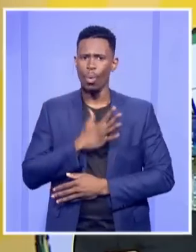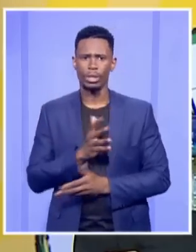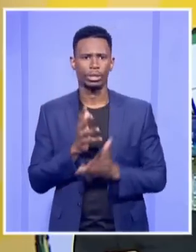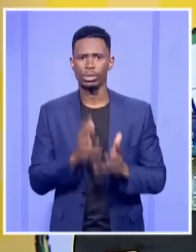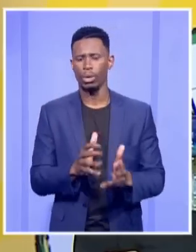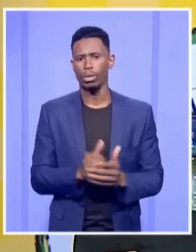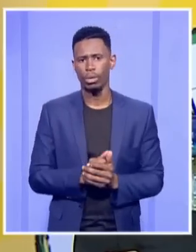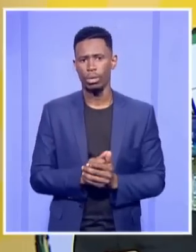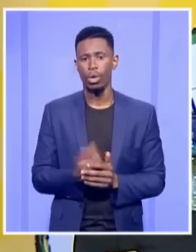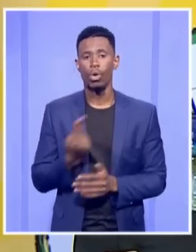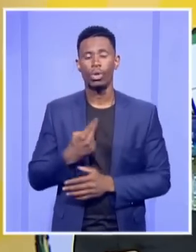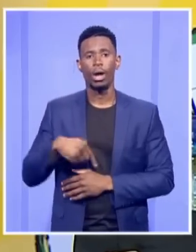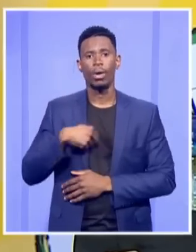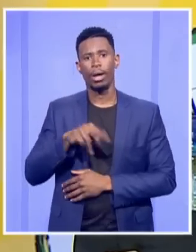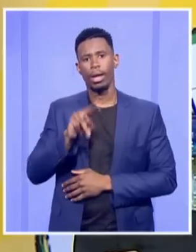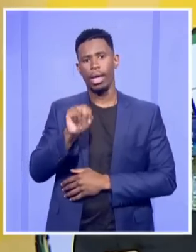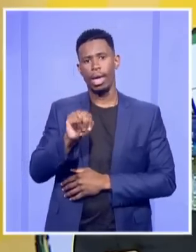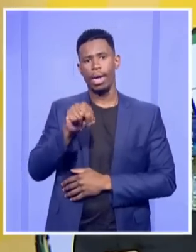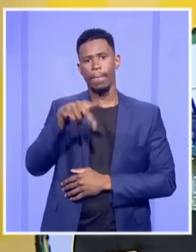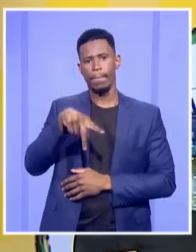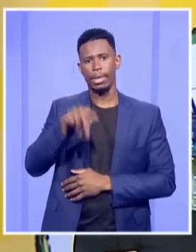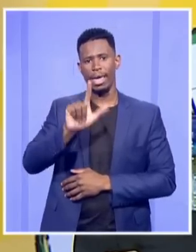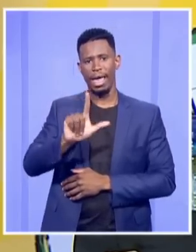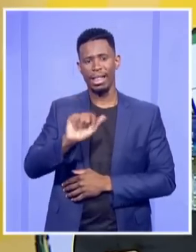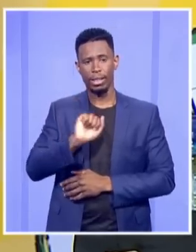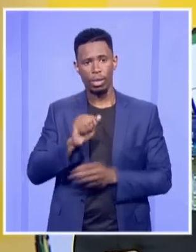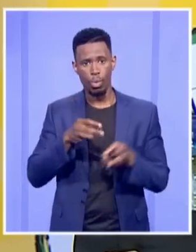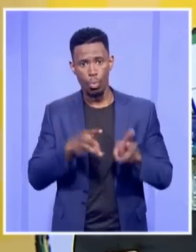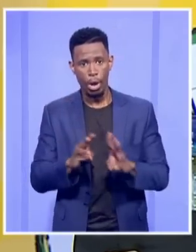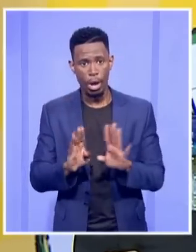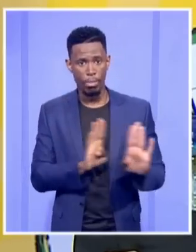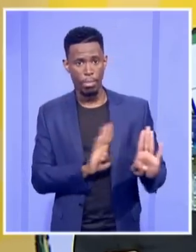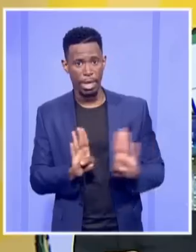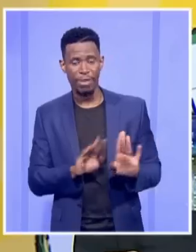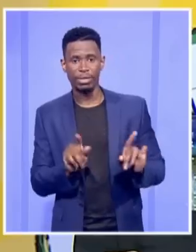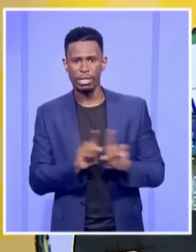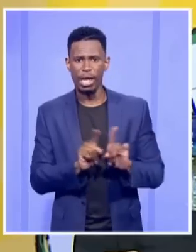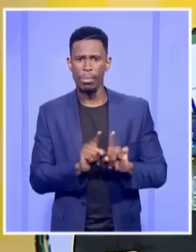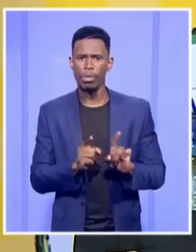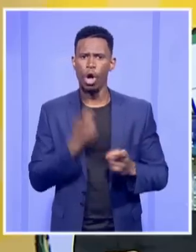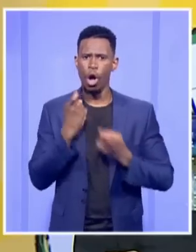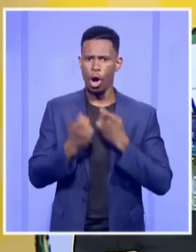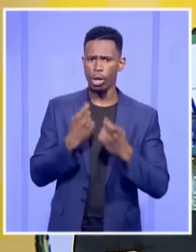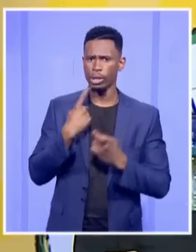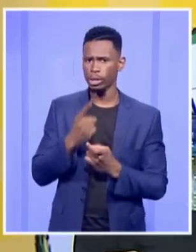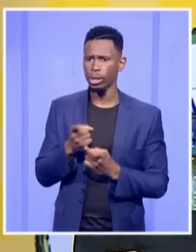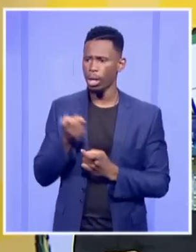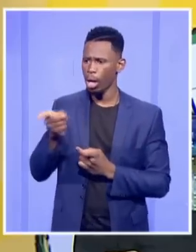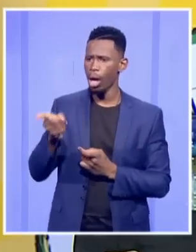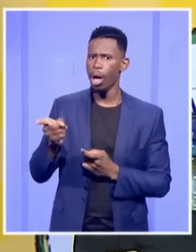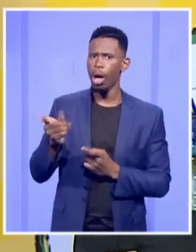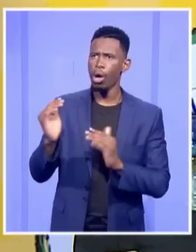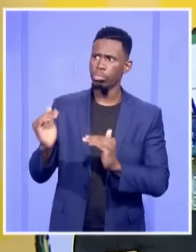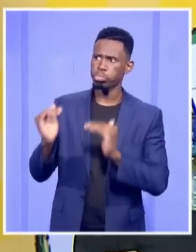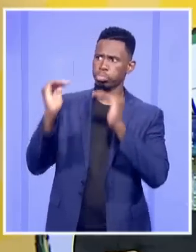our MPLs behaving in the same way and arguing that this is being done by upper